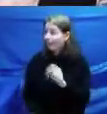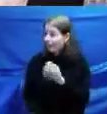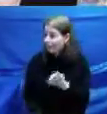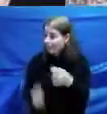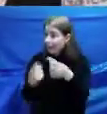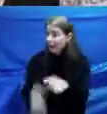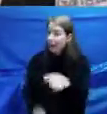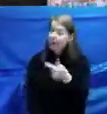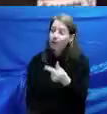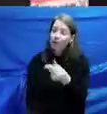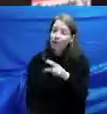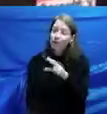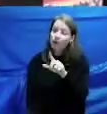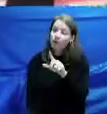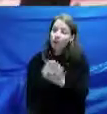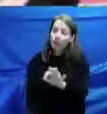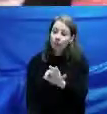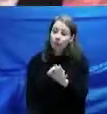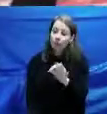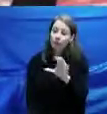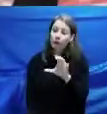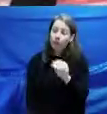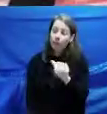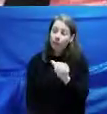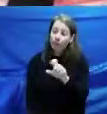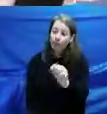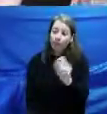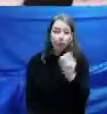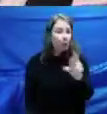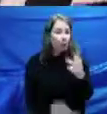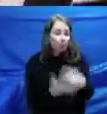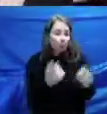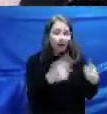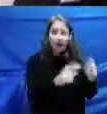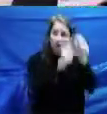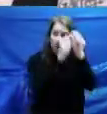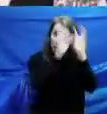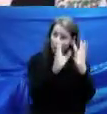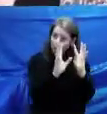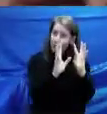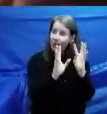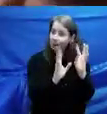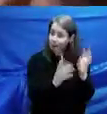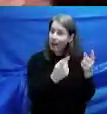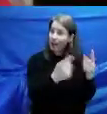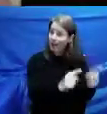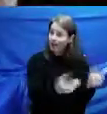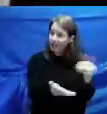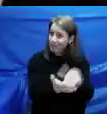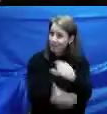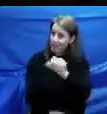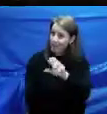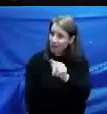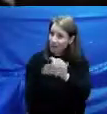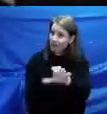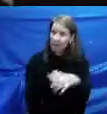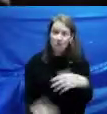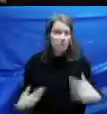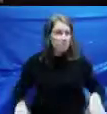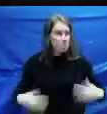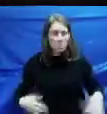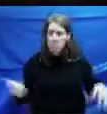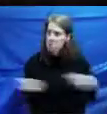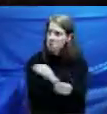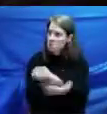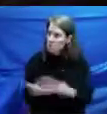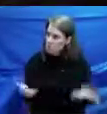guys, or what happened in Alaska from you guys, could happen into the Arctic, it could be devastating. If everybody just suddenly decided to drop